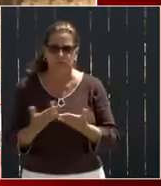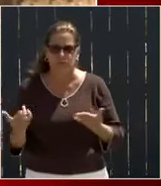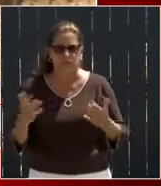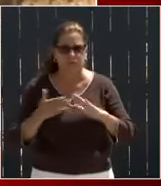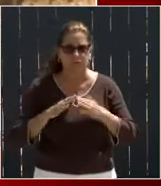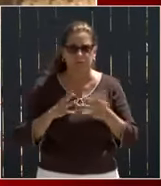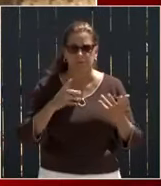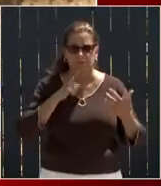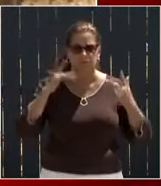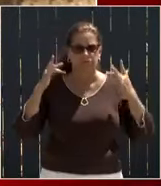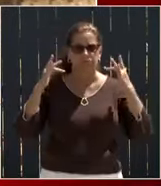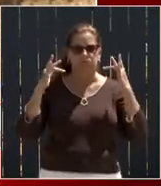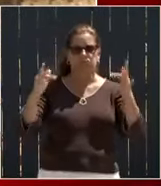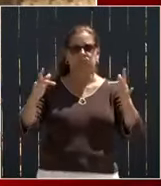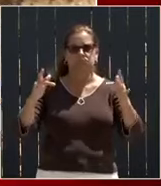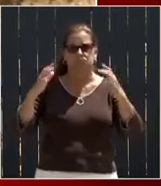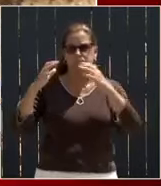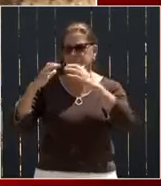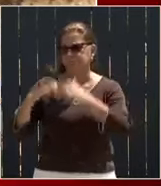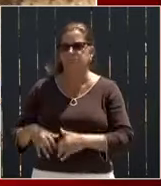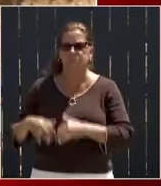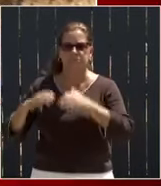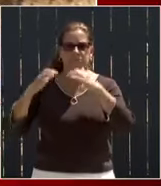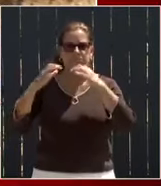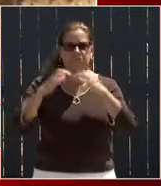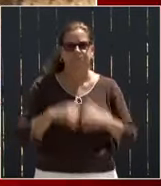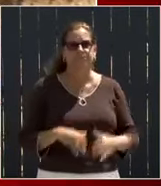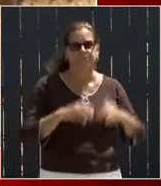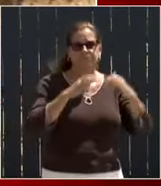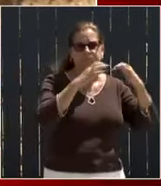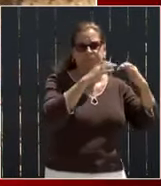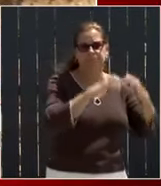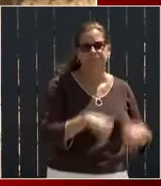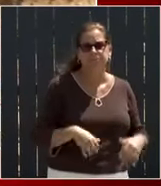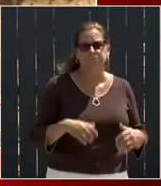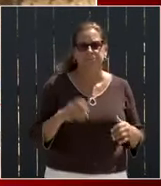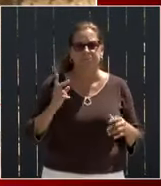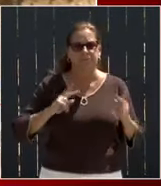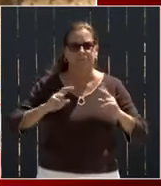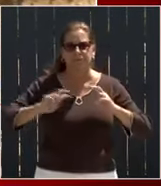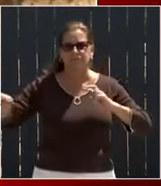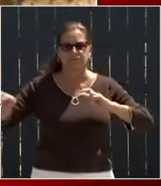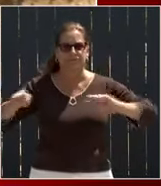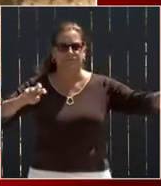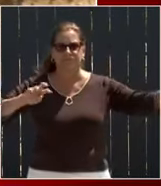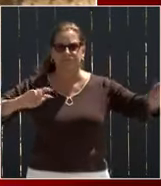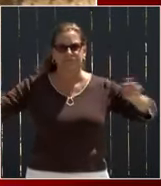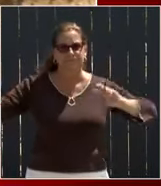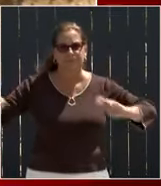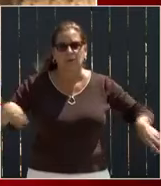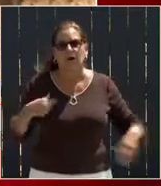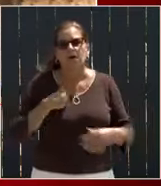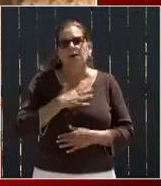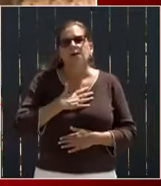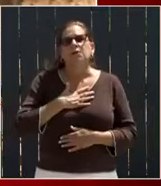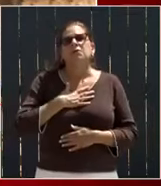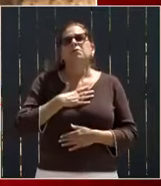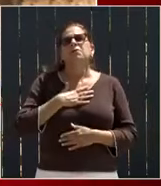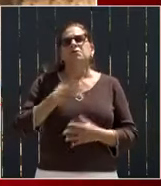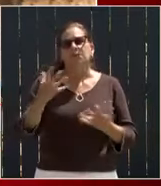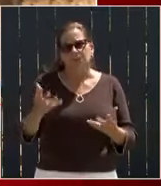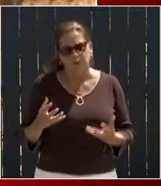Center, we knew, fell victim to disinvestment. It was an eyesore. It was a long time coming, but finally, a